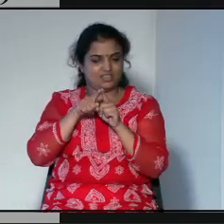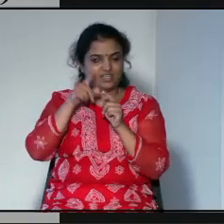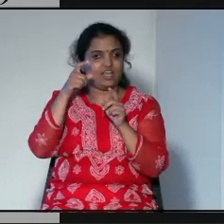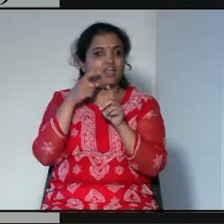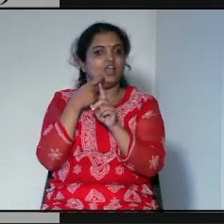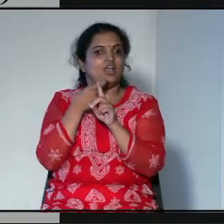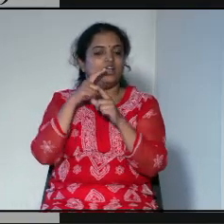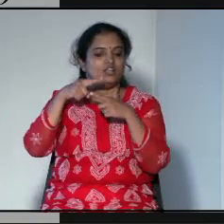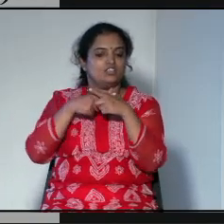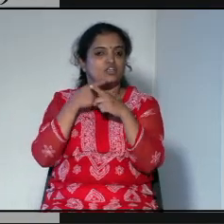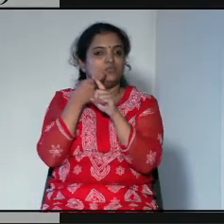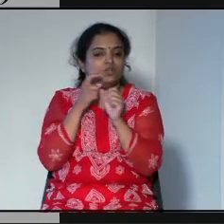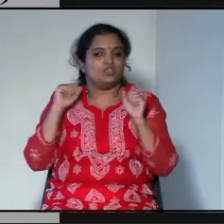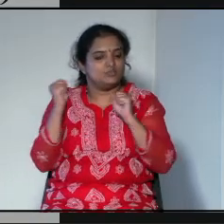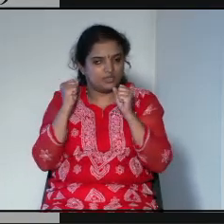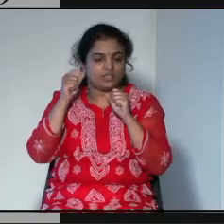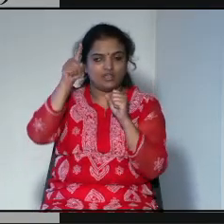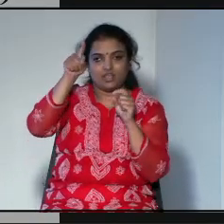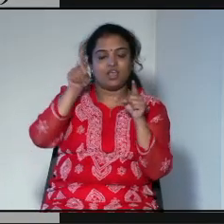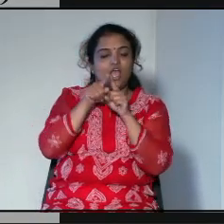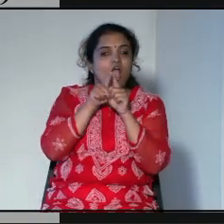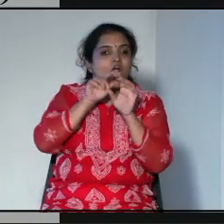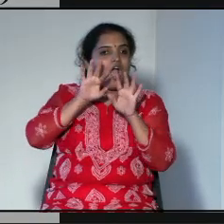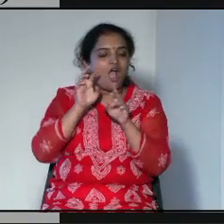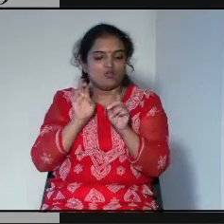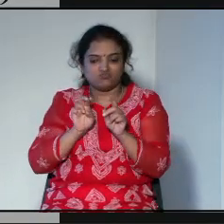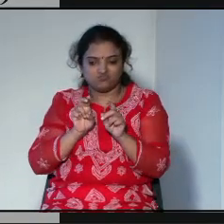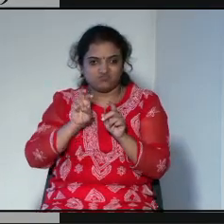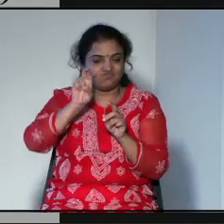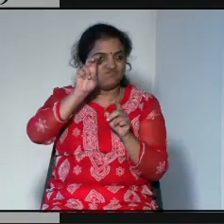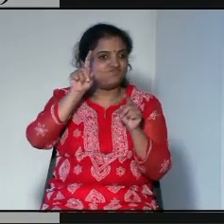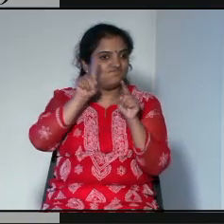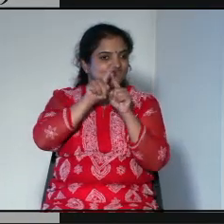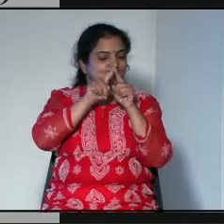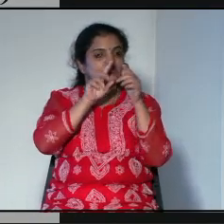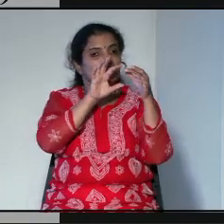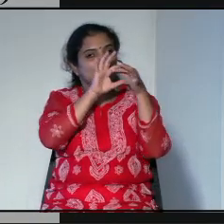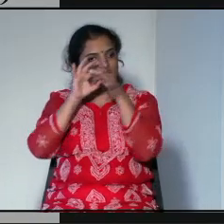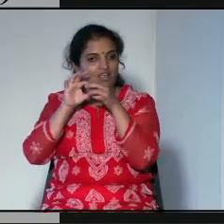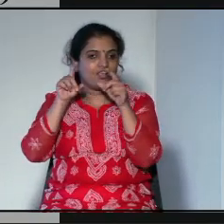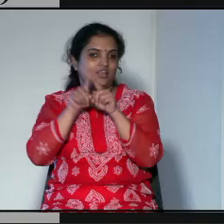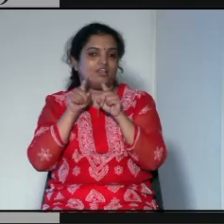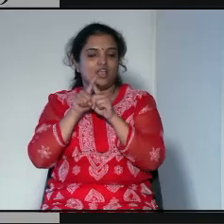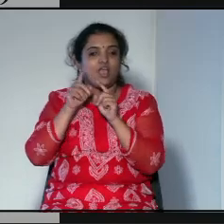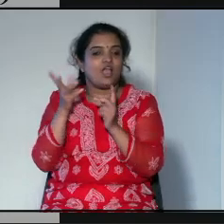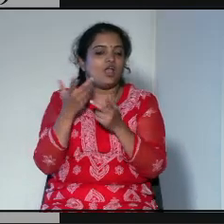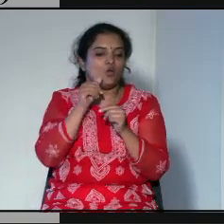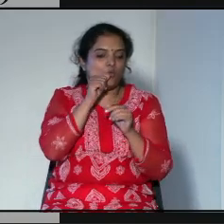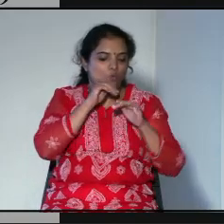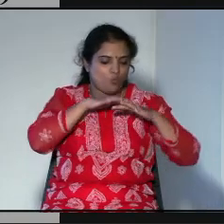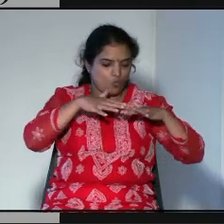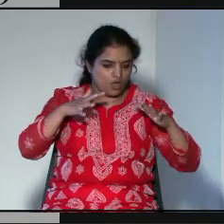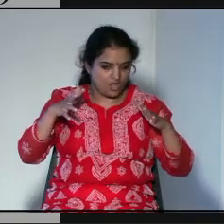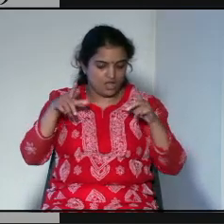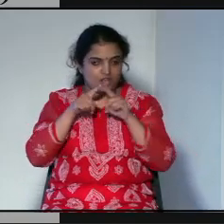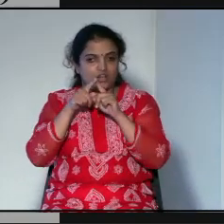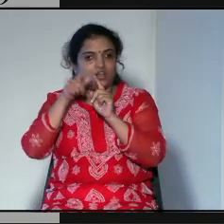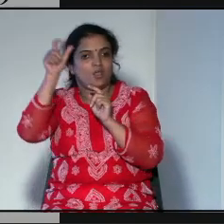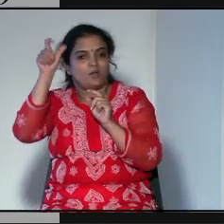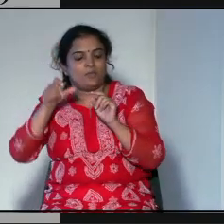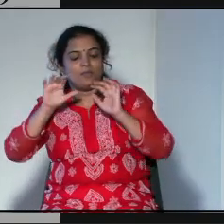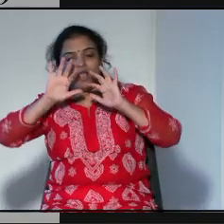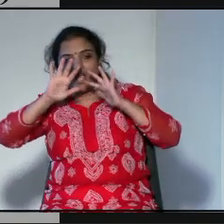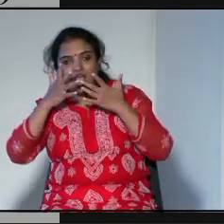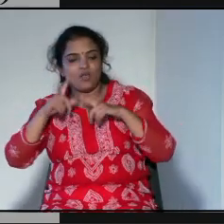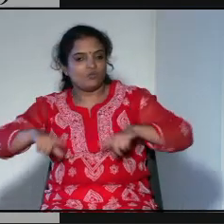carry a short extract from this rush of water which unites man and water together. There's also